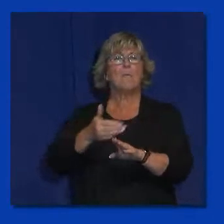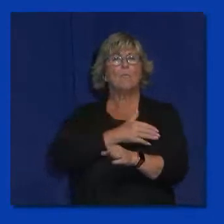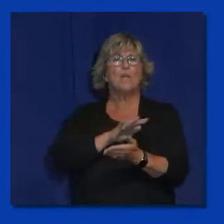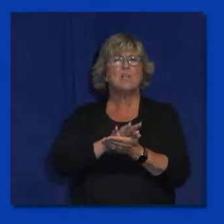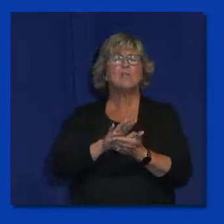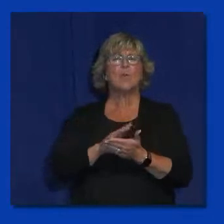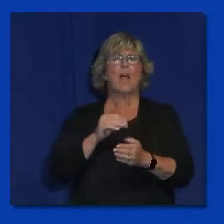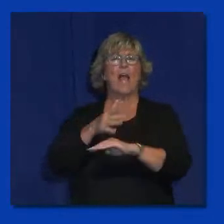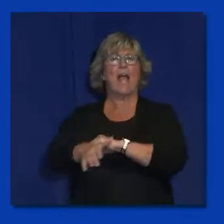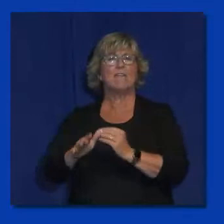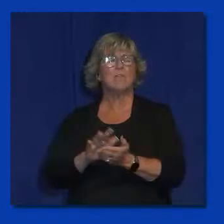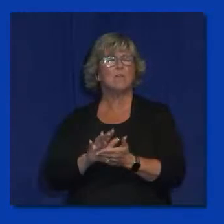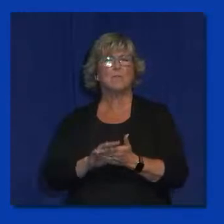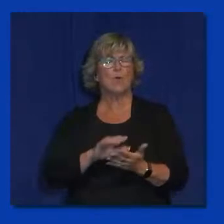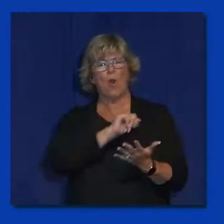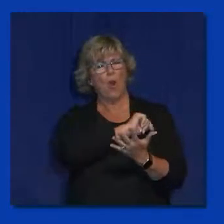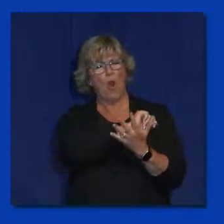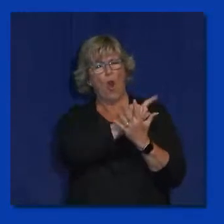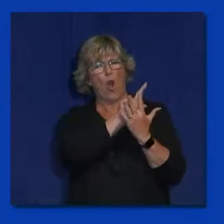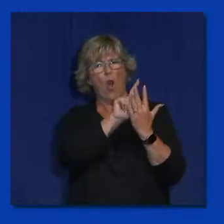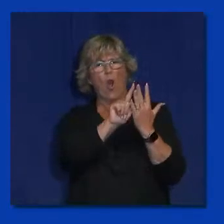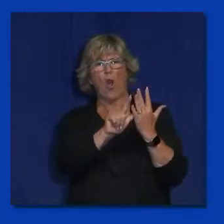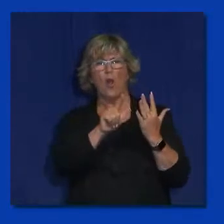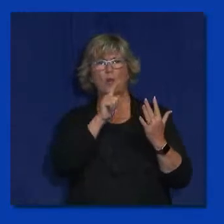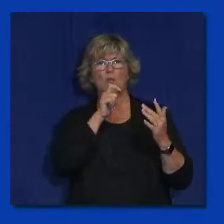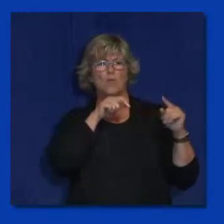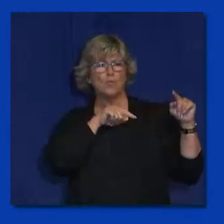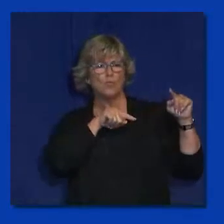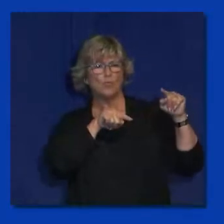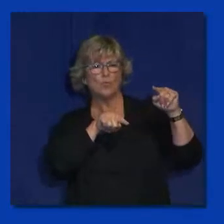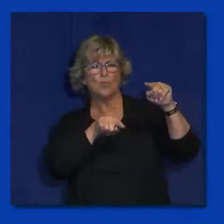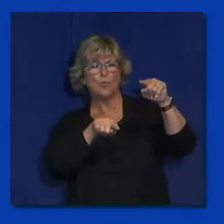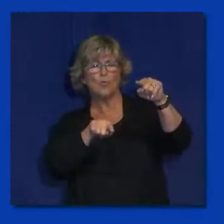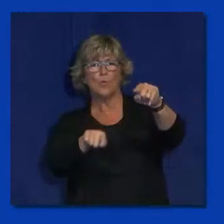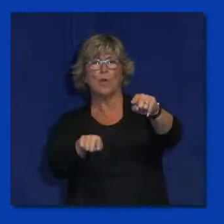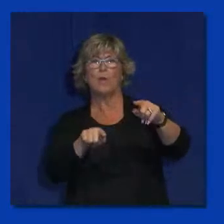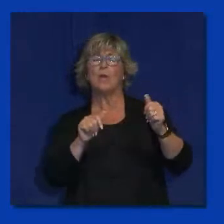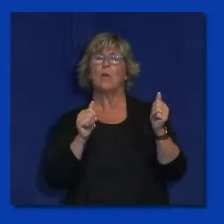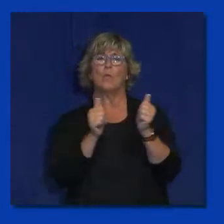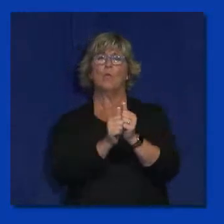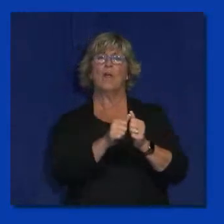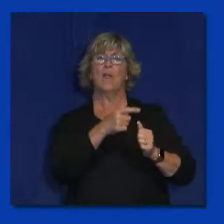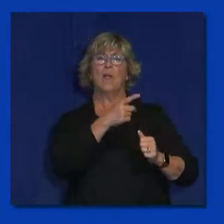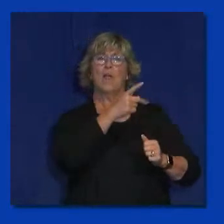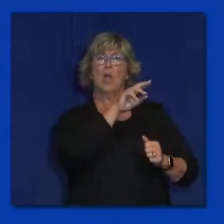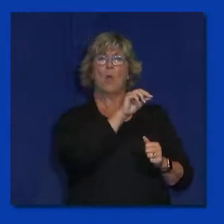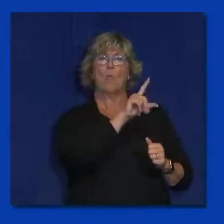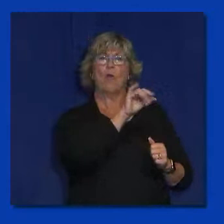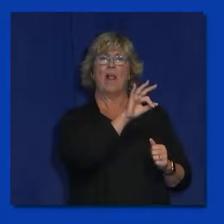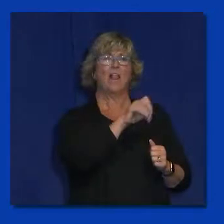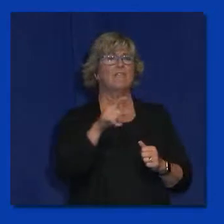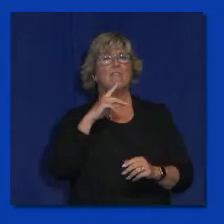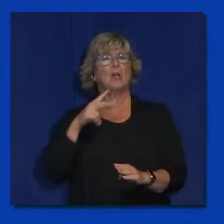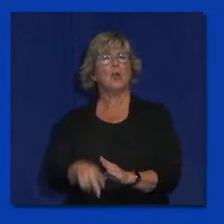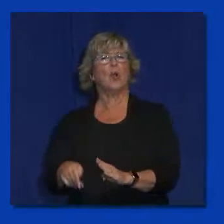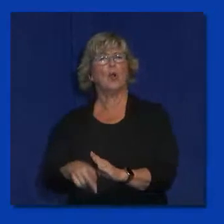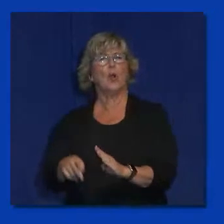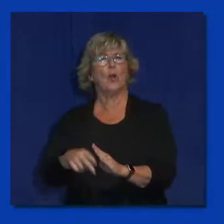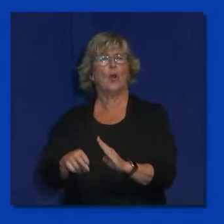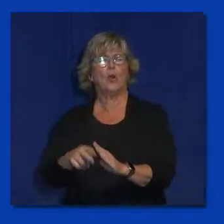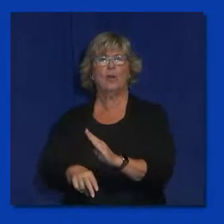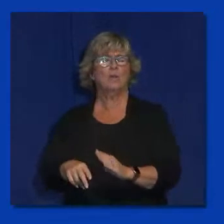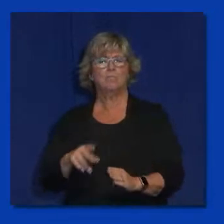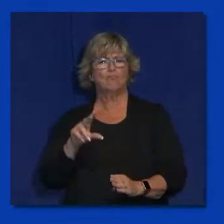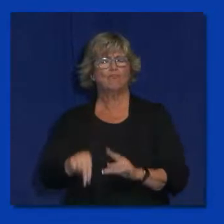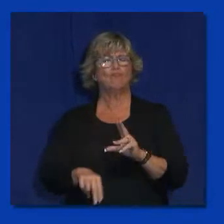cases, universally, these same folks that claim or hold claim to this pro-life side are cutting those programs, opposing